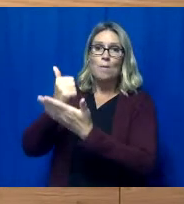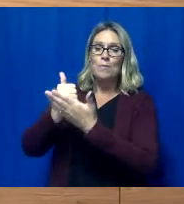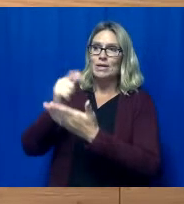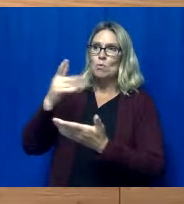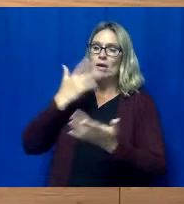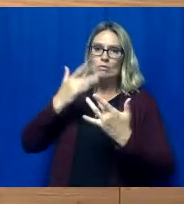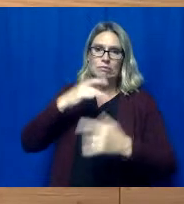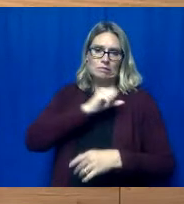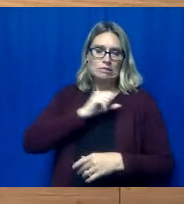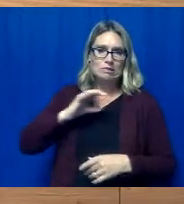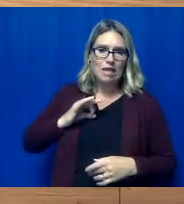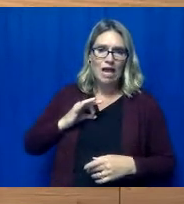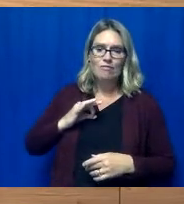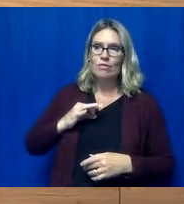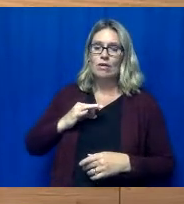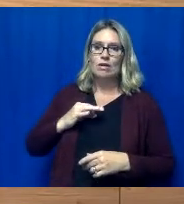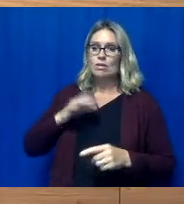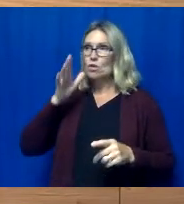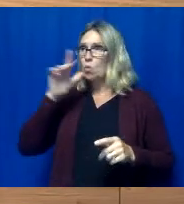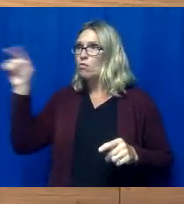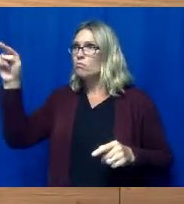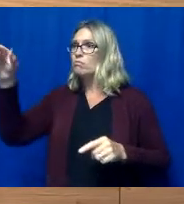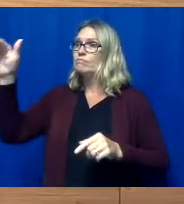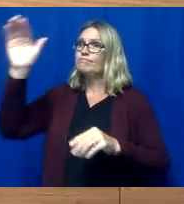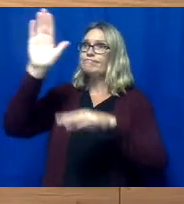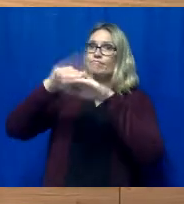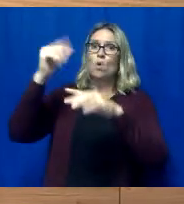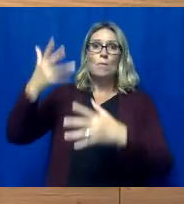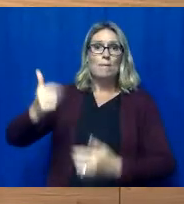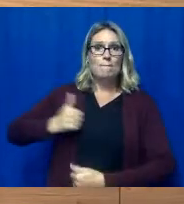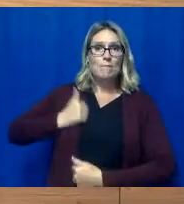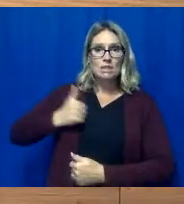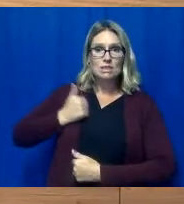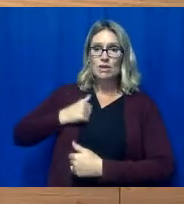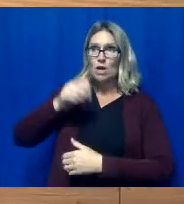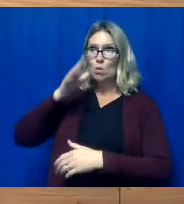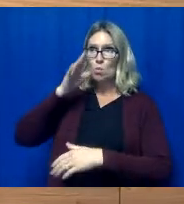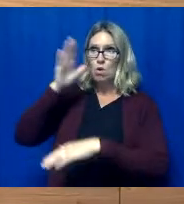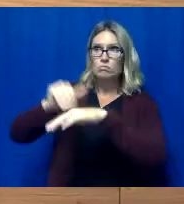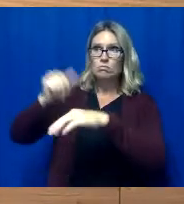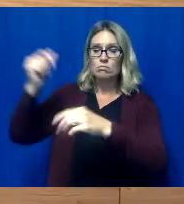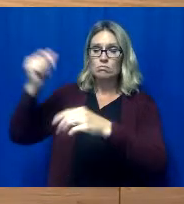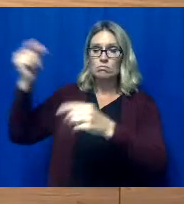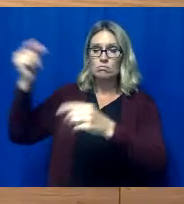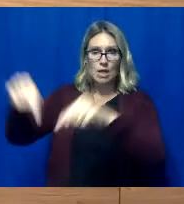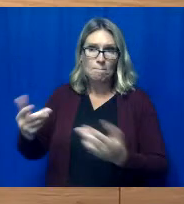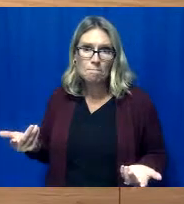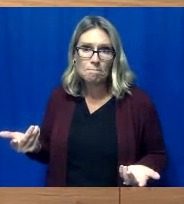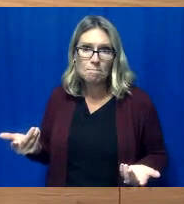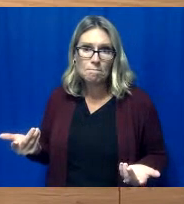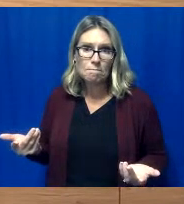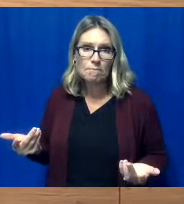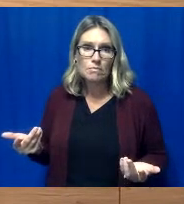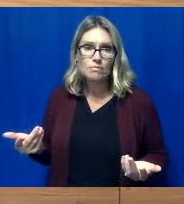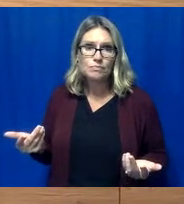and if you're considering calling in the military at this point, and if not now, what would trigger that?